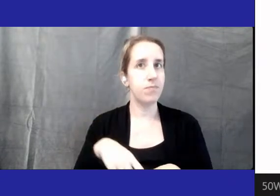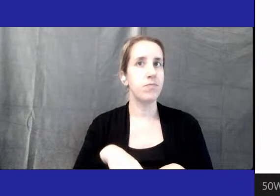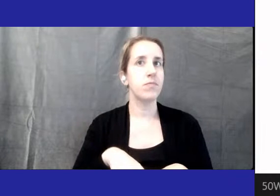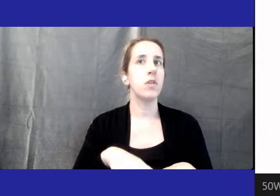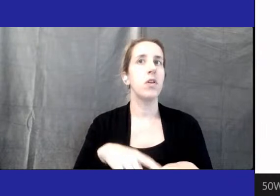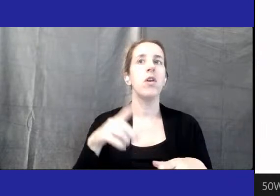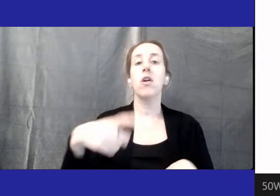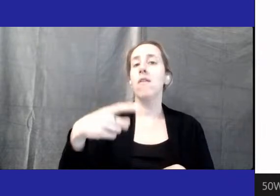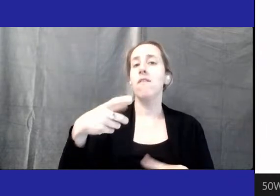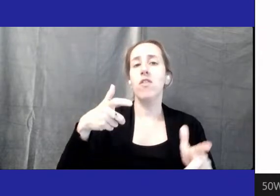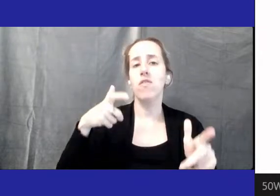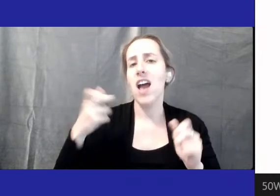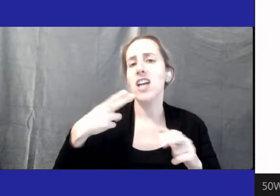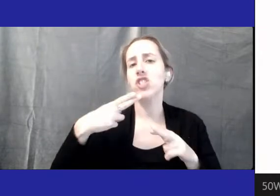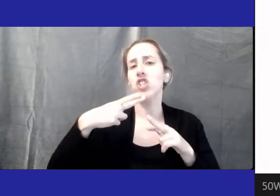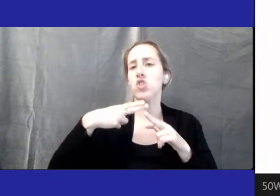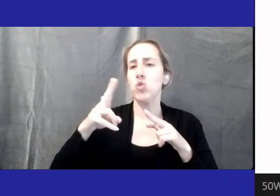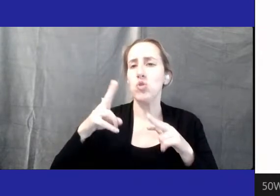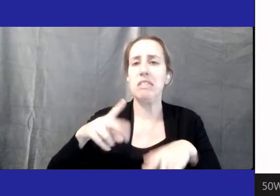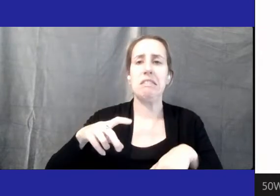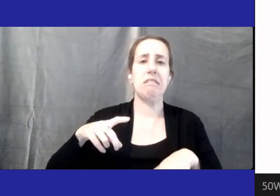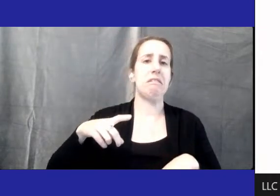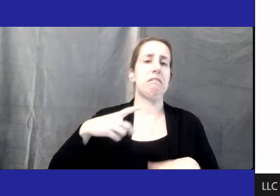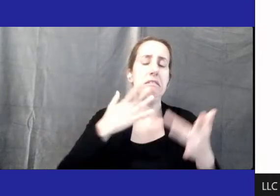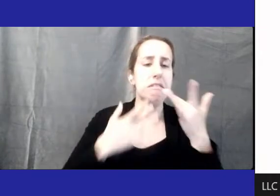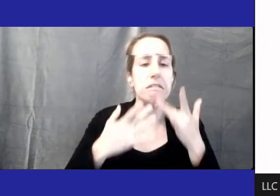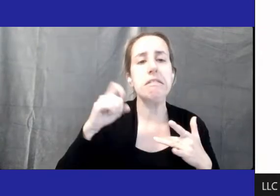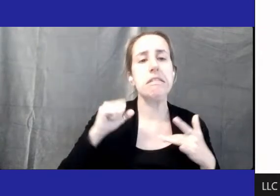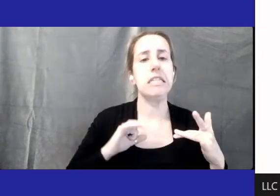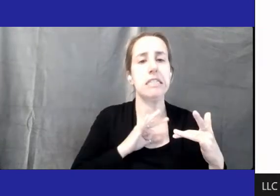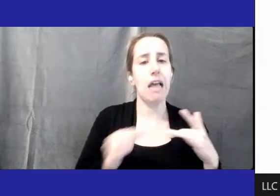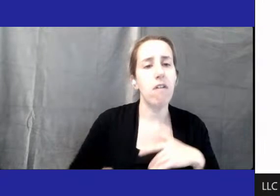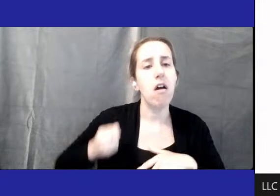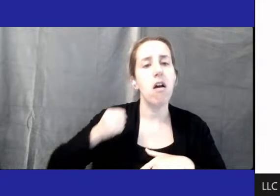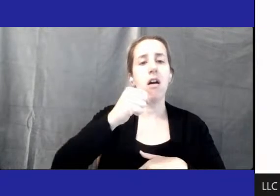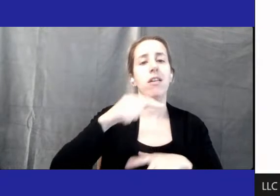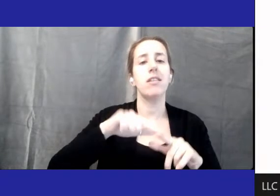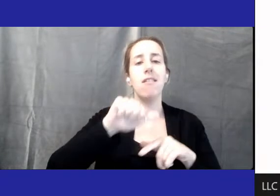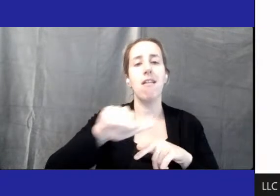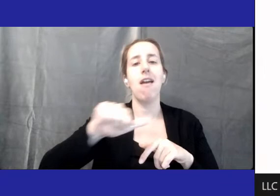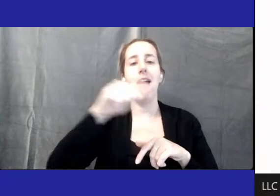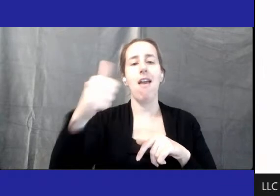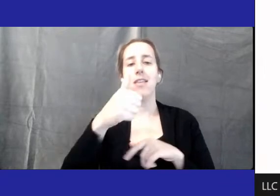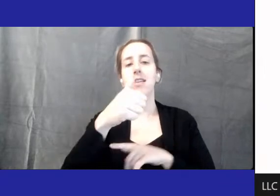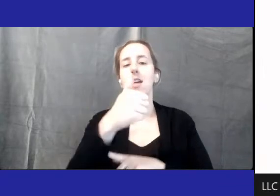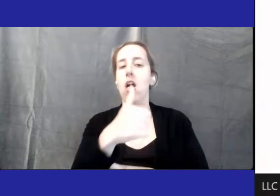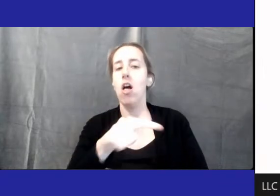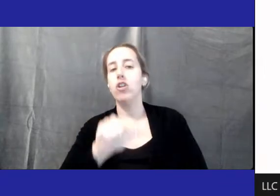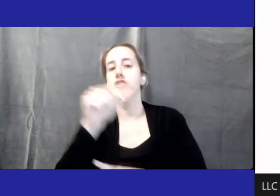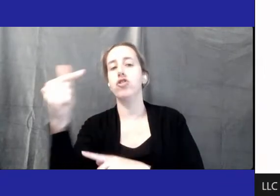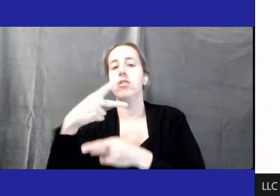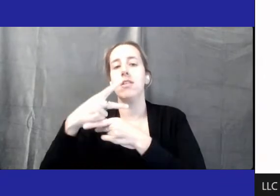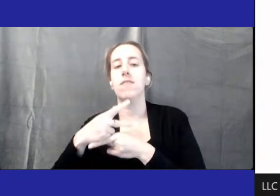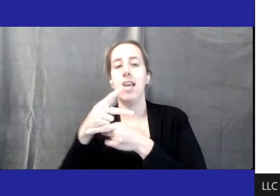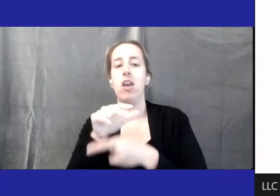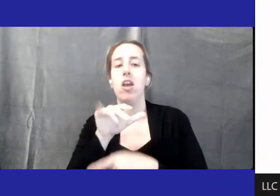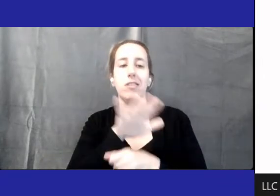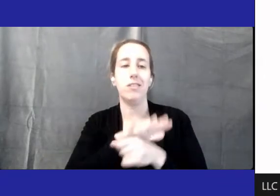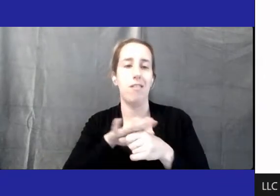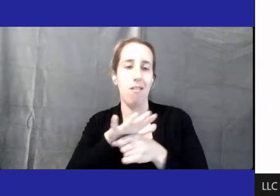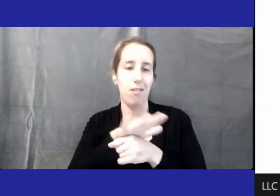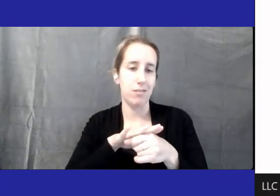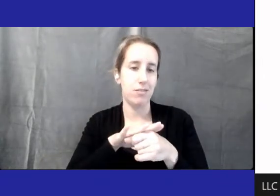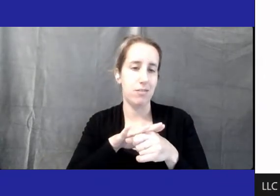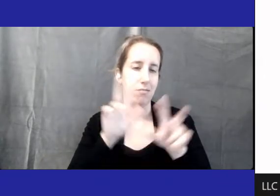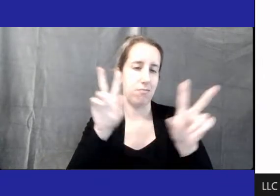staffing at any of a variety of emergency response alternative care sites, ERACS, during a period of an